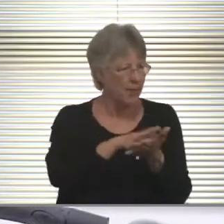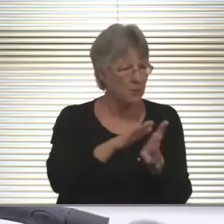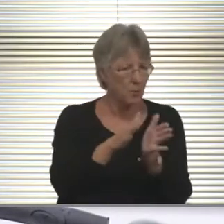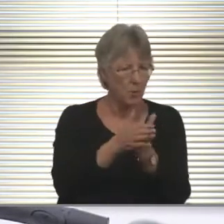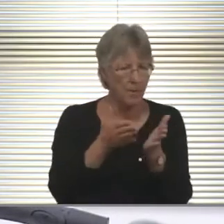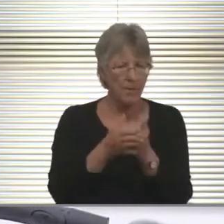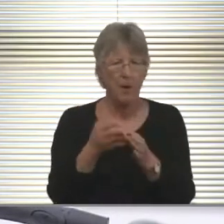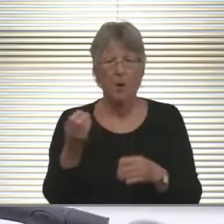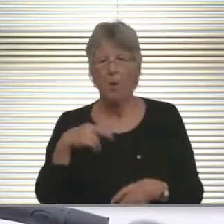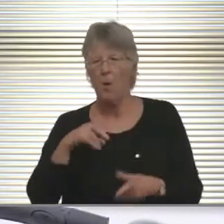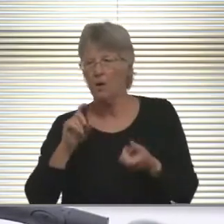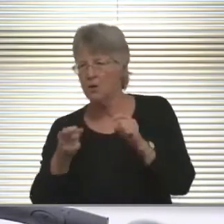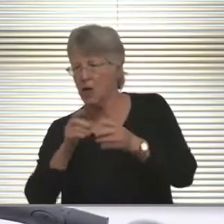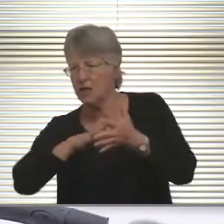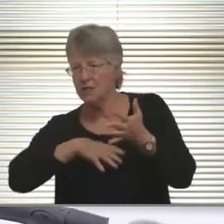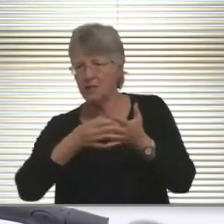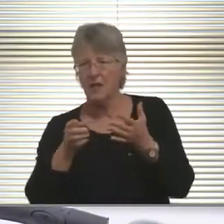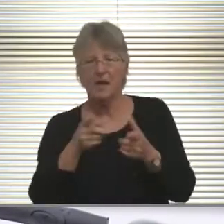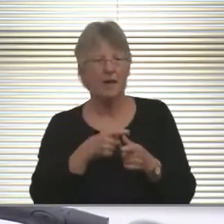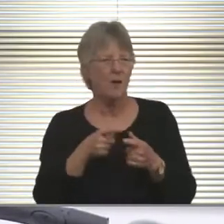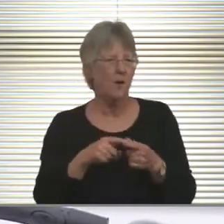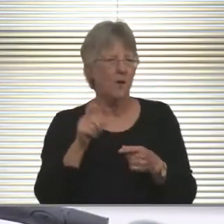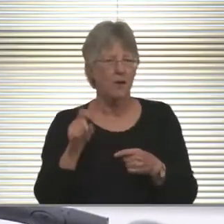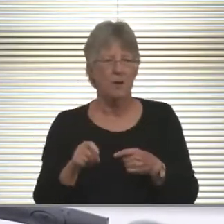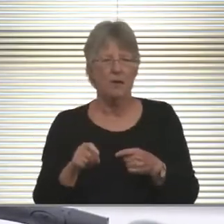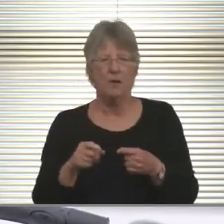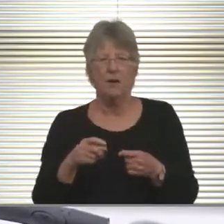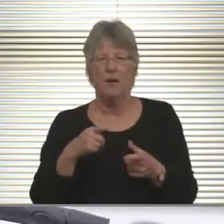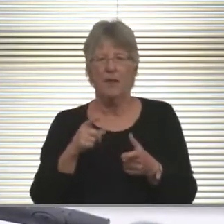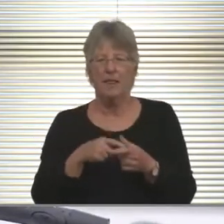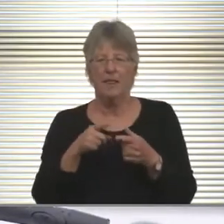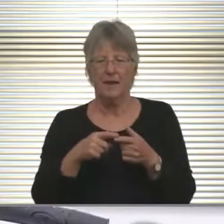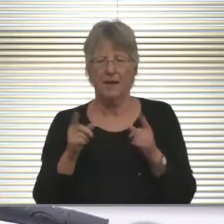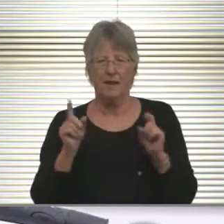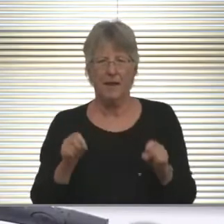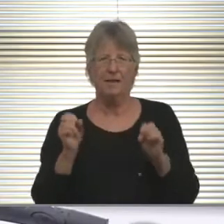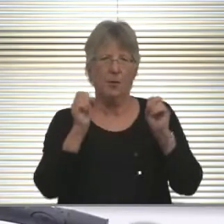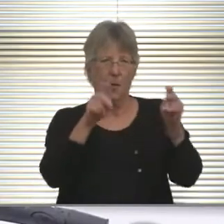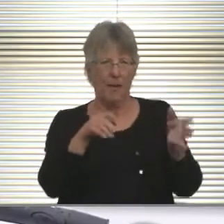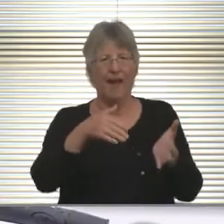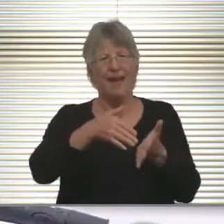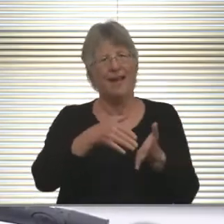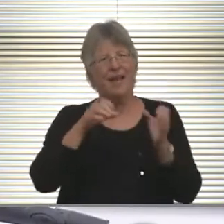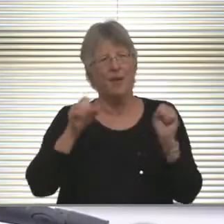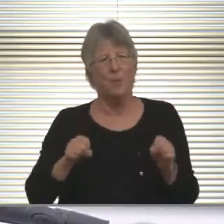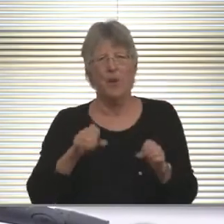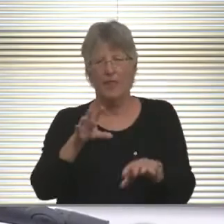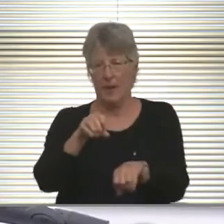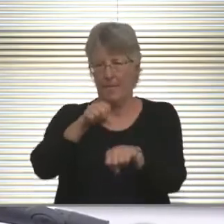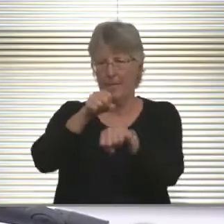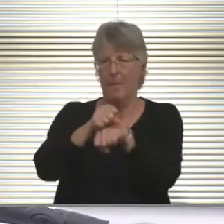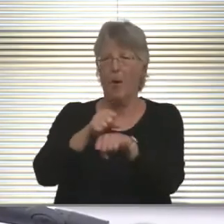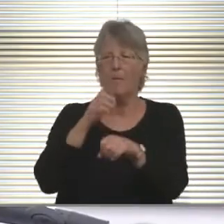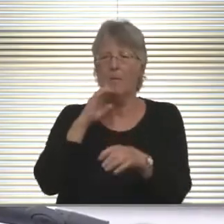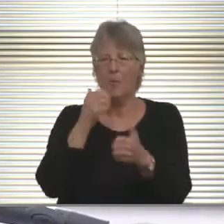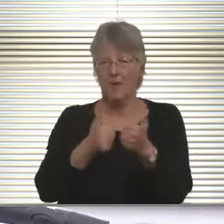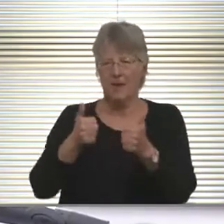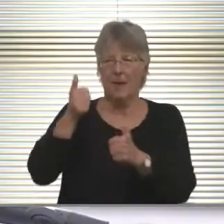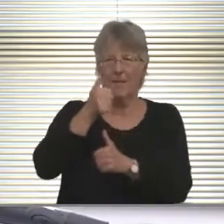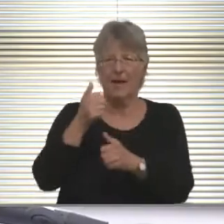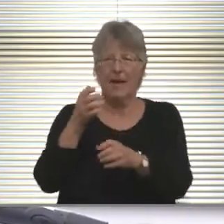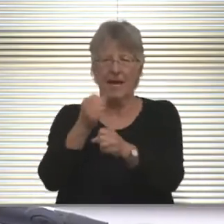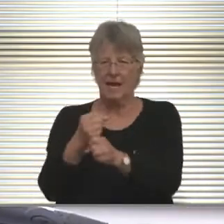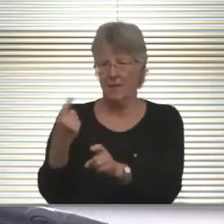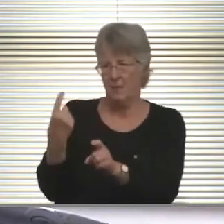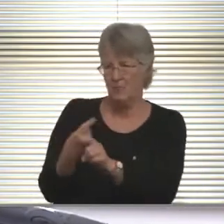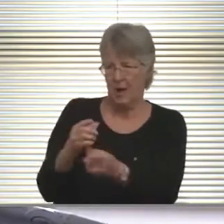changed their schedule or they were receiving the wrong textbook, they would inform their parent and they would come back with an appointment with administration on when to receive the right